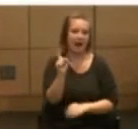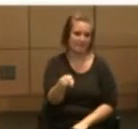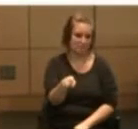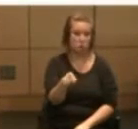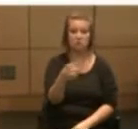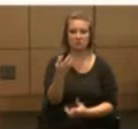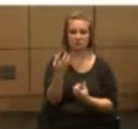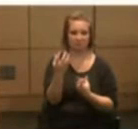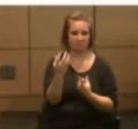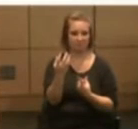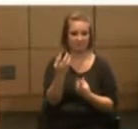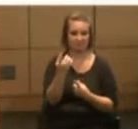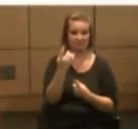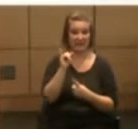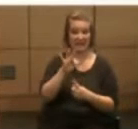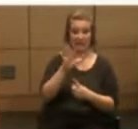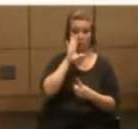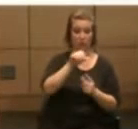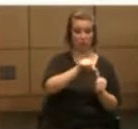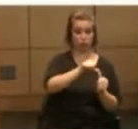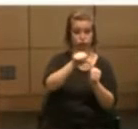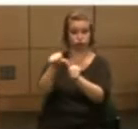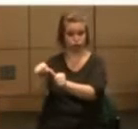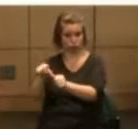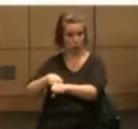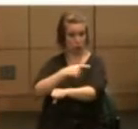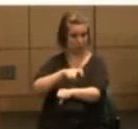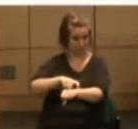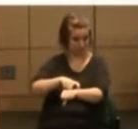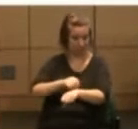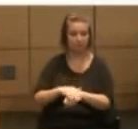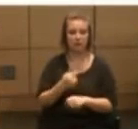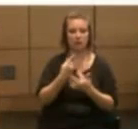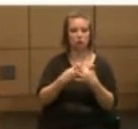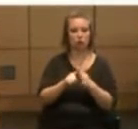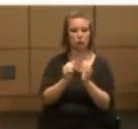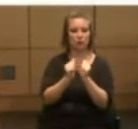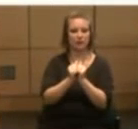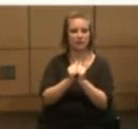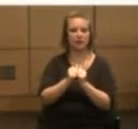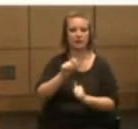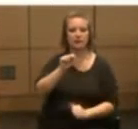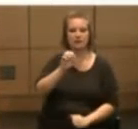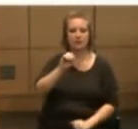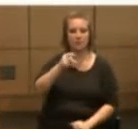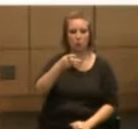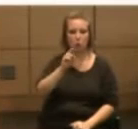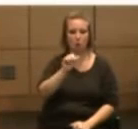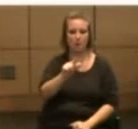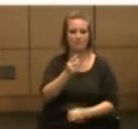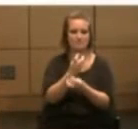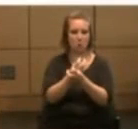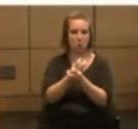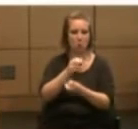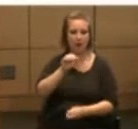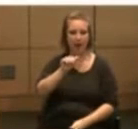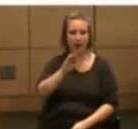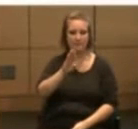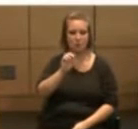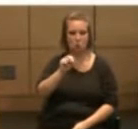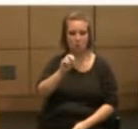to have them for a long period of time. So I started out with temporal bone abnormalities. This is probably the most common reason that children